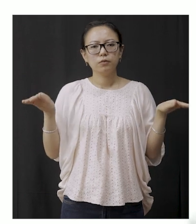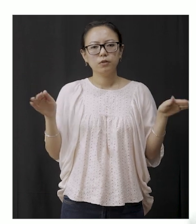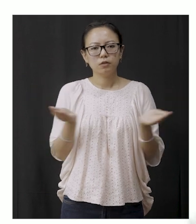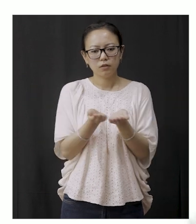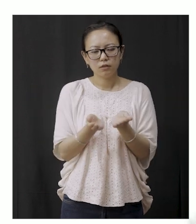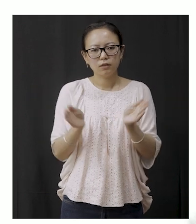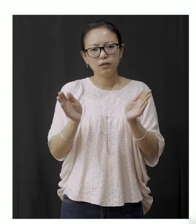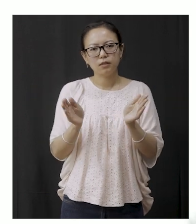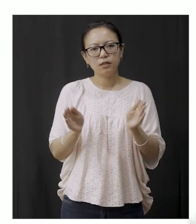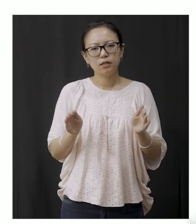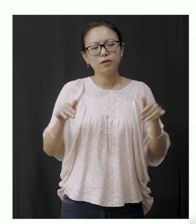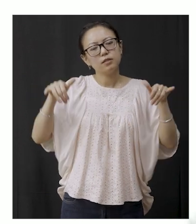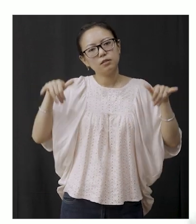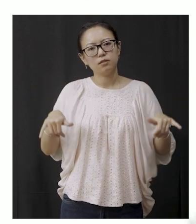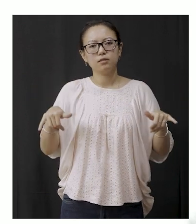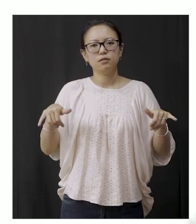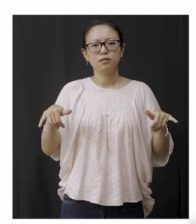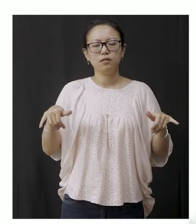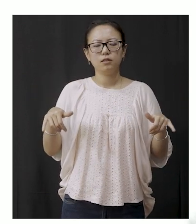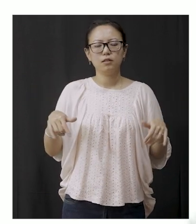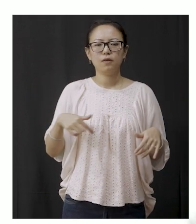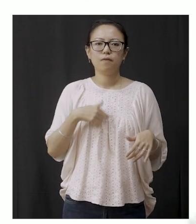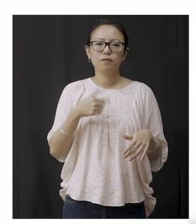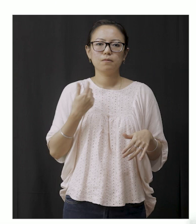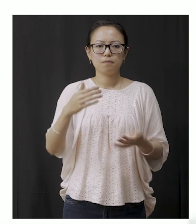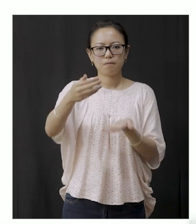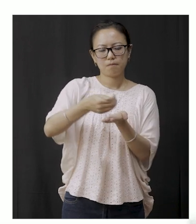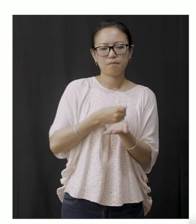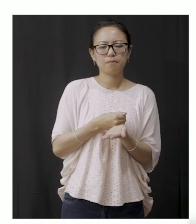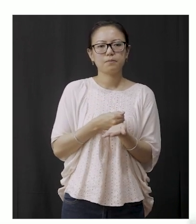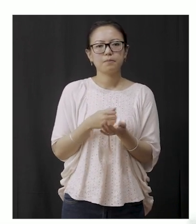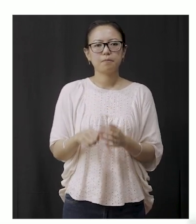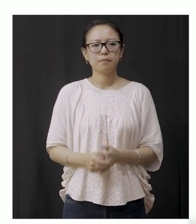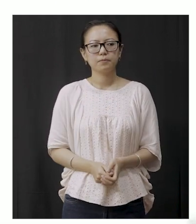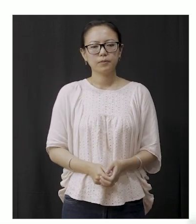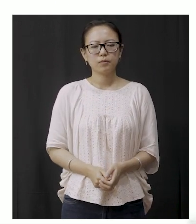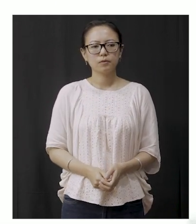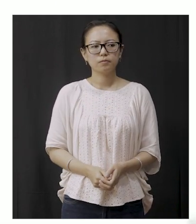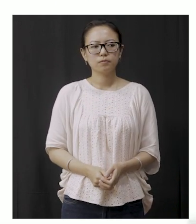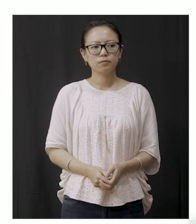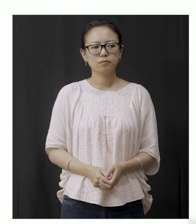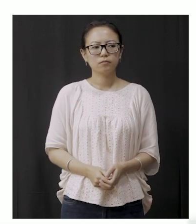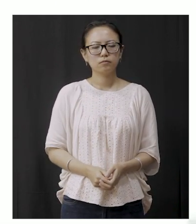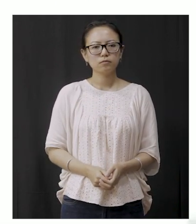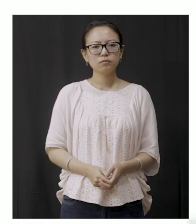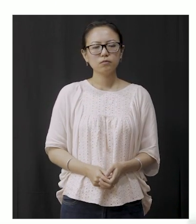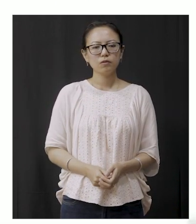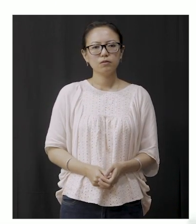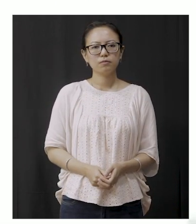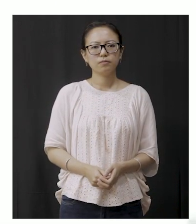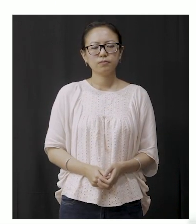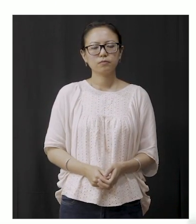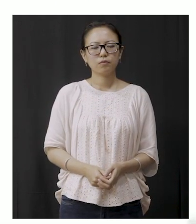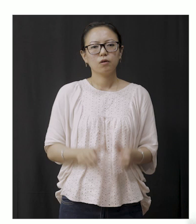safe, protected on a tree, and in a nest. Okay? The birds, shall we